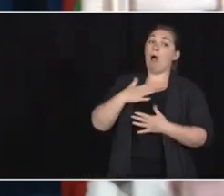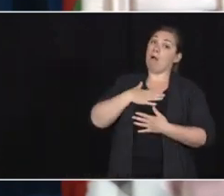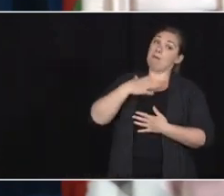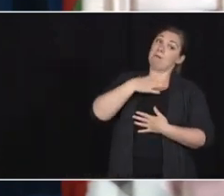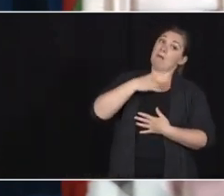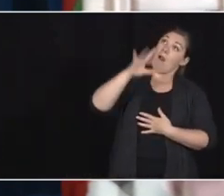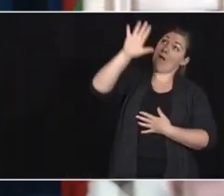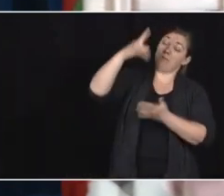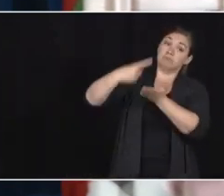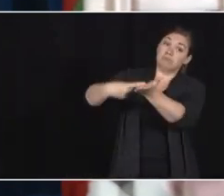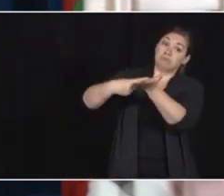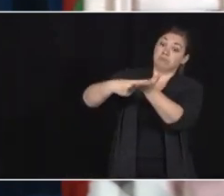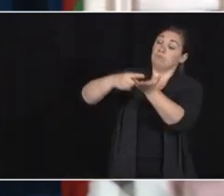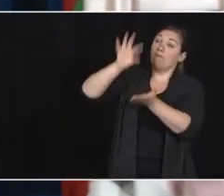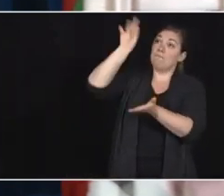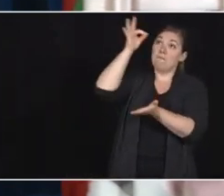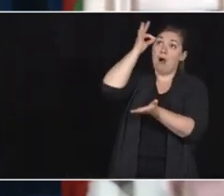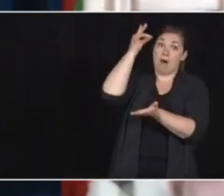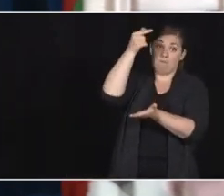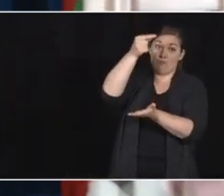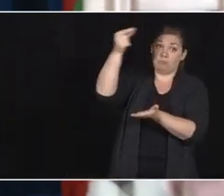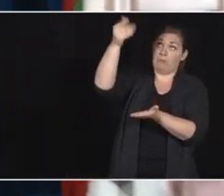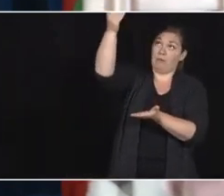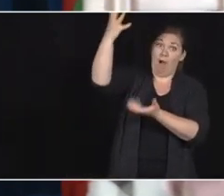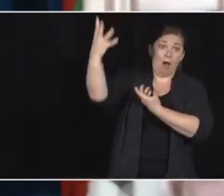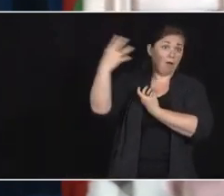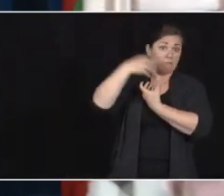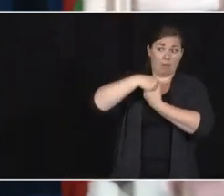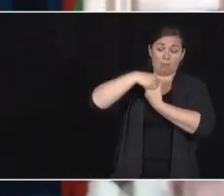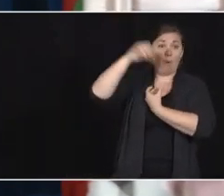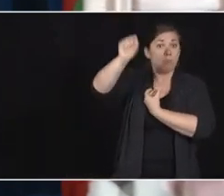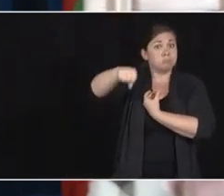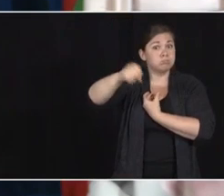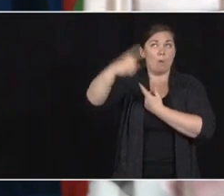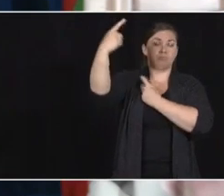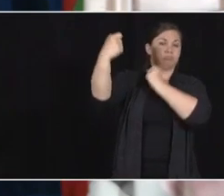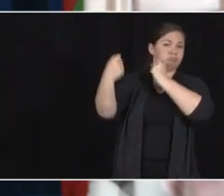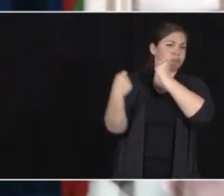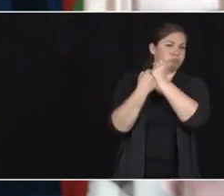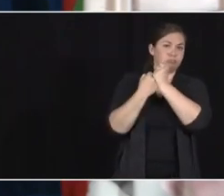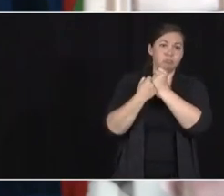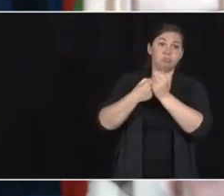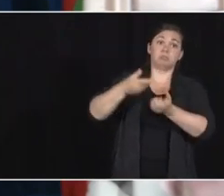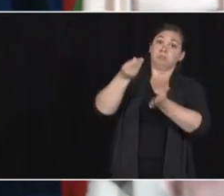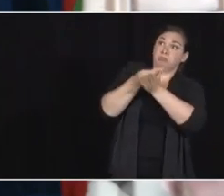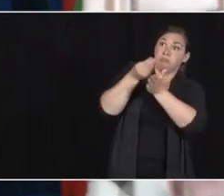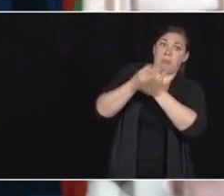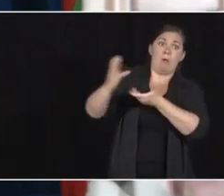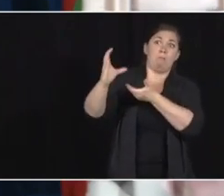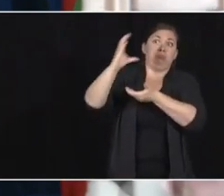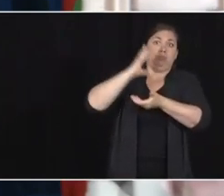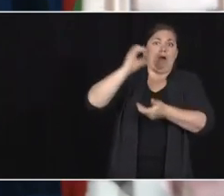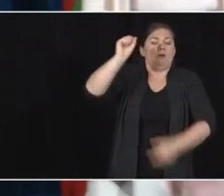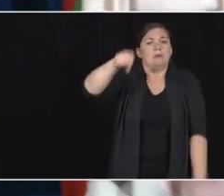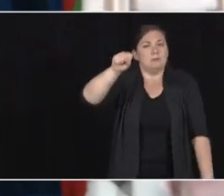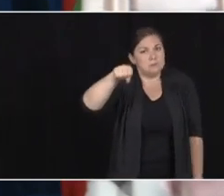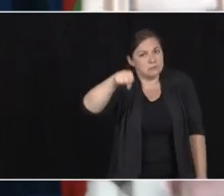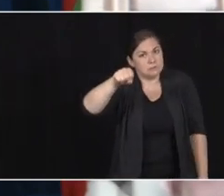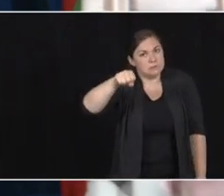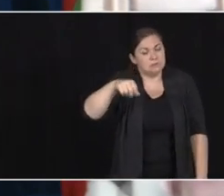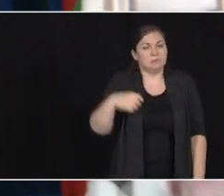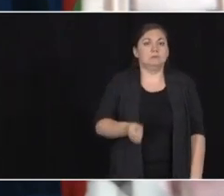I need them at the table. We need their support. We need their financial support, to be very blunt. But this is what we're